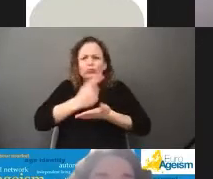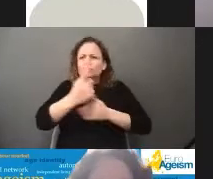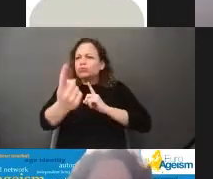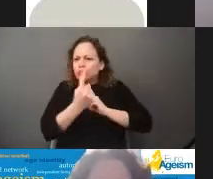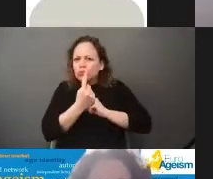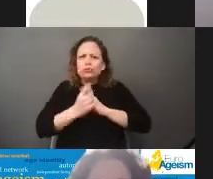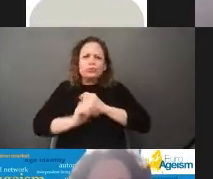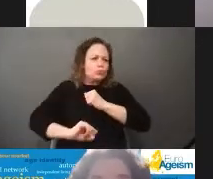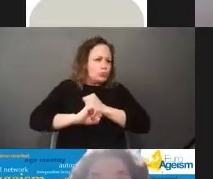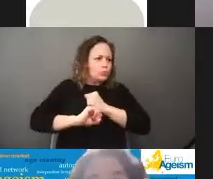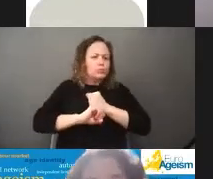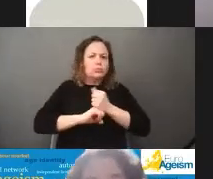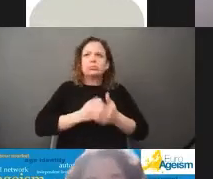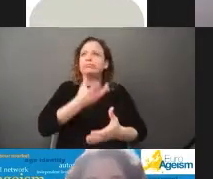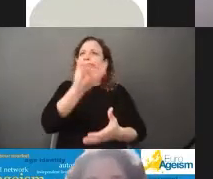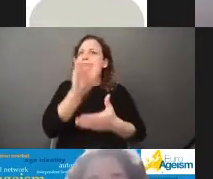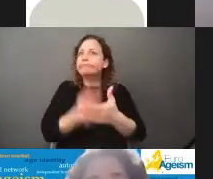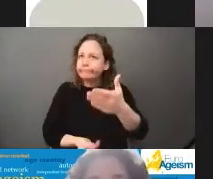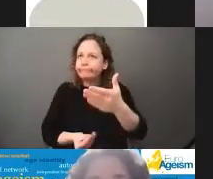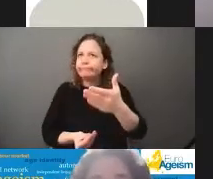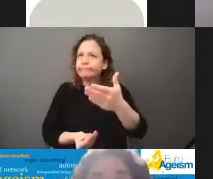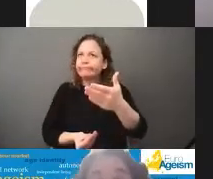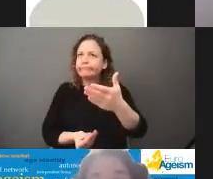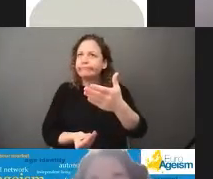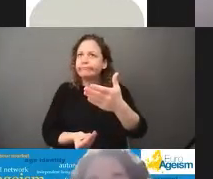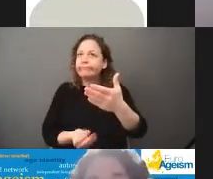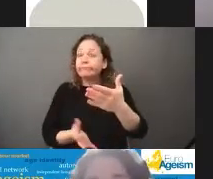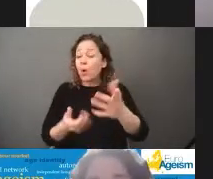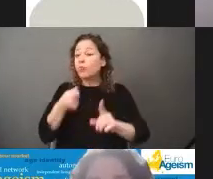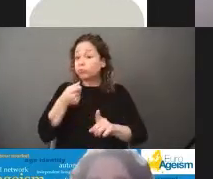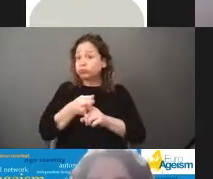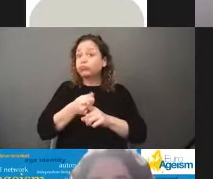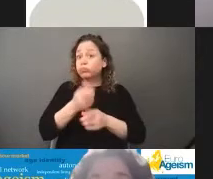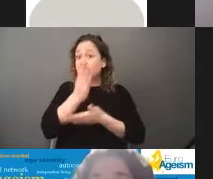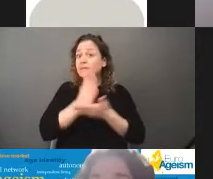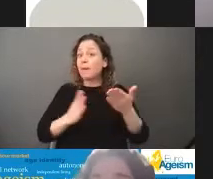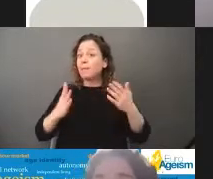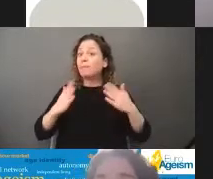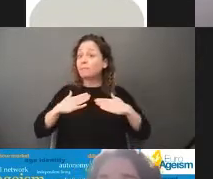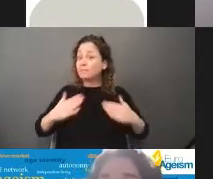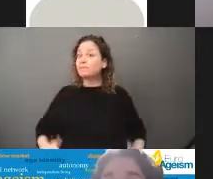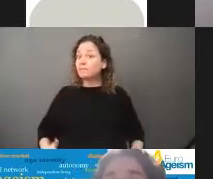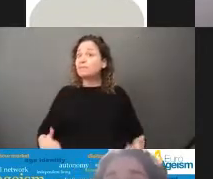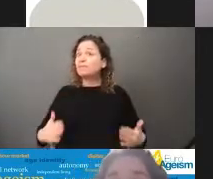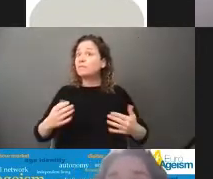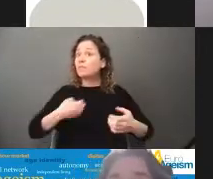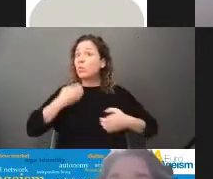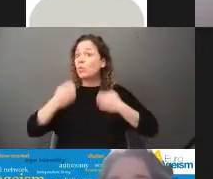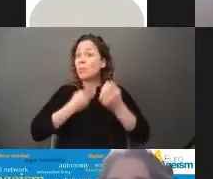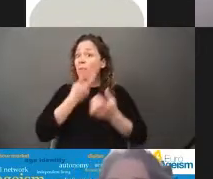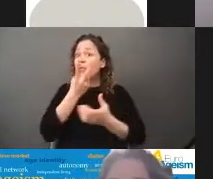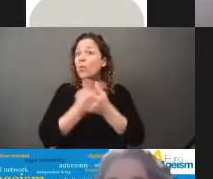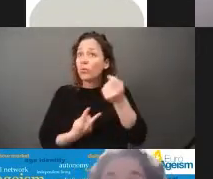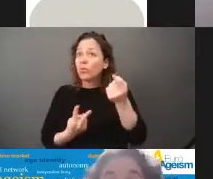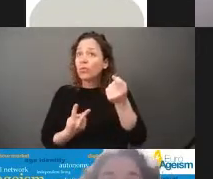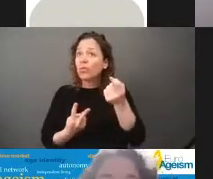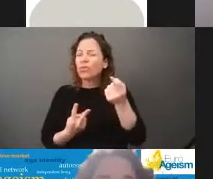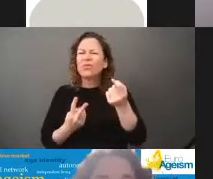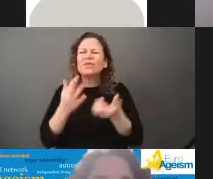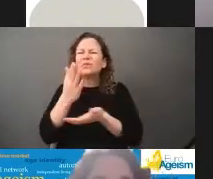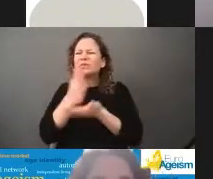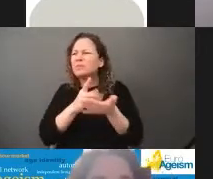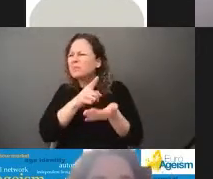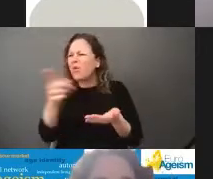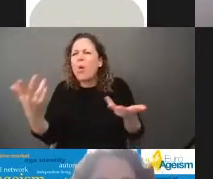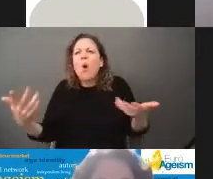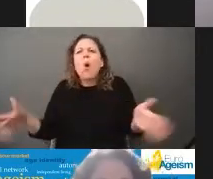the physical impairment and emotional impairment of many of the residents, especially the ones who were already frail even